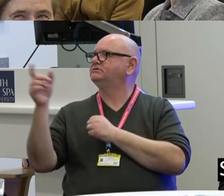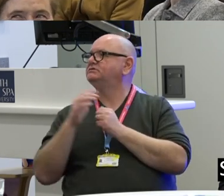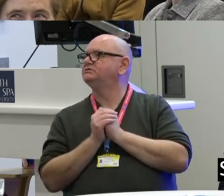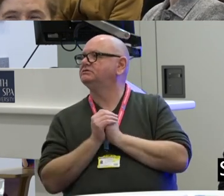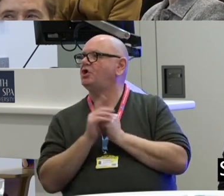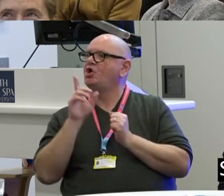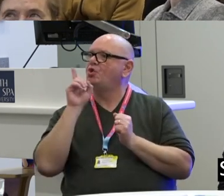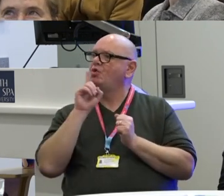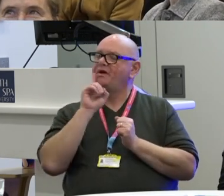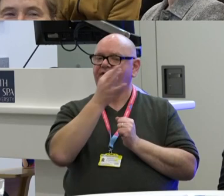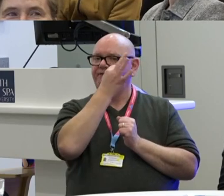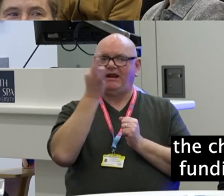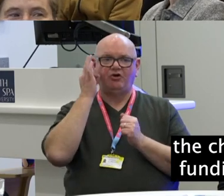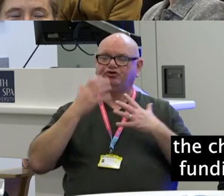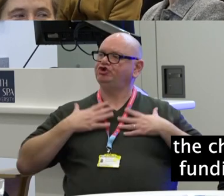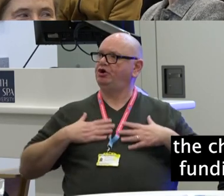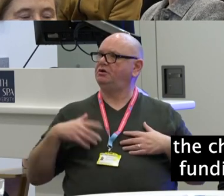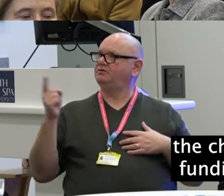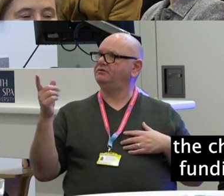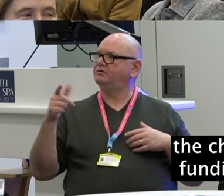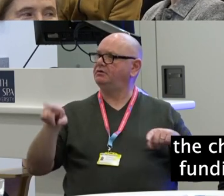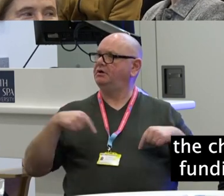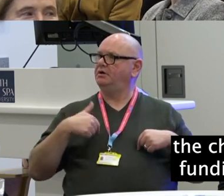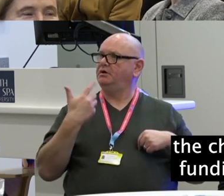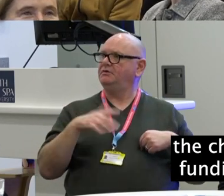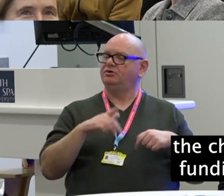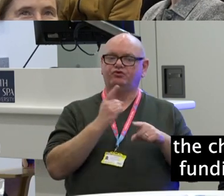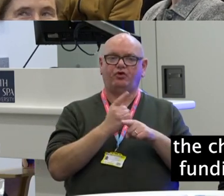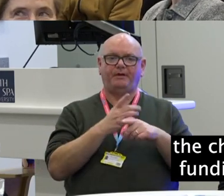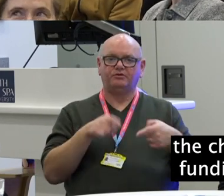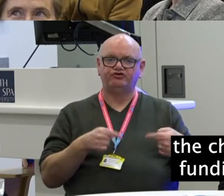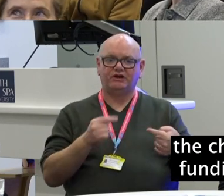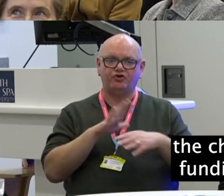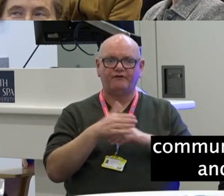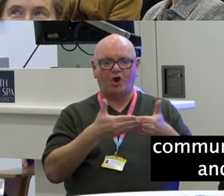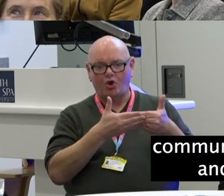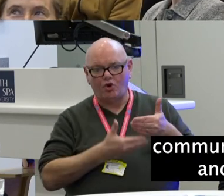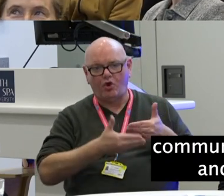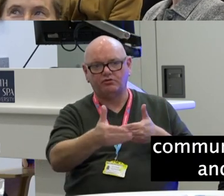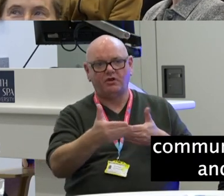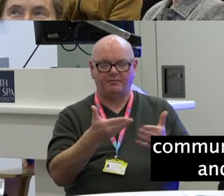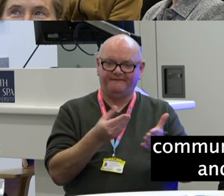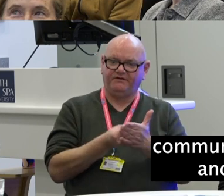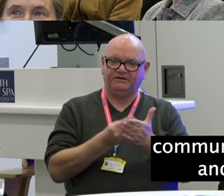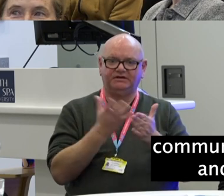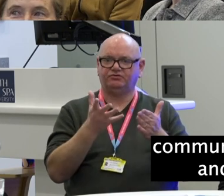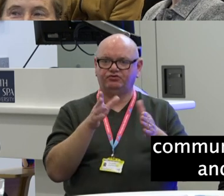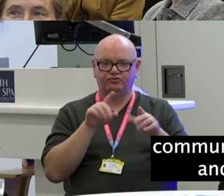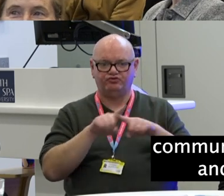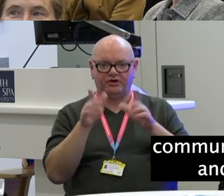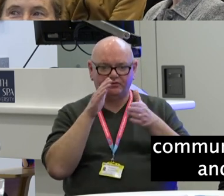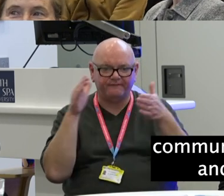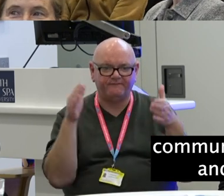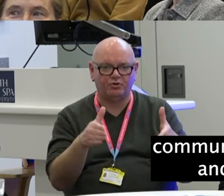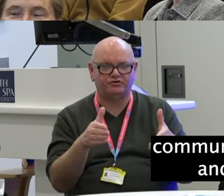So we were talking about the challenges of getting long-term funding to work with underserved communities, rather than this sort of parachuting